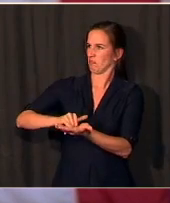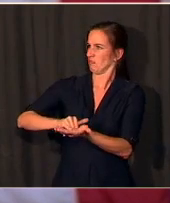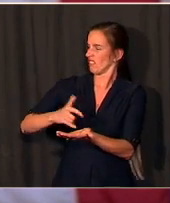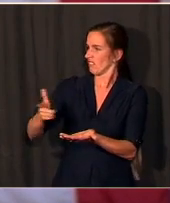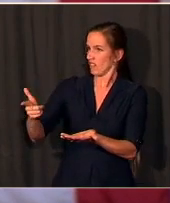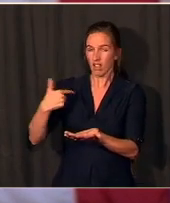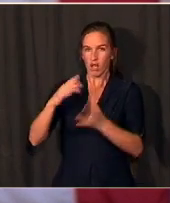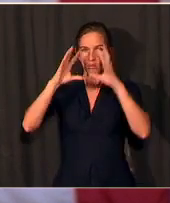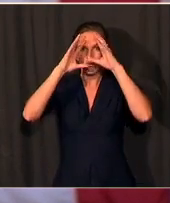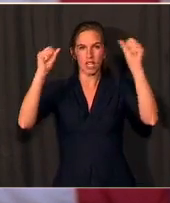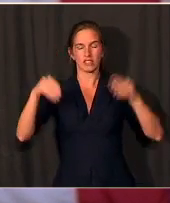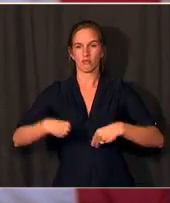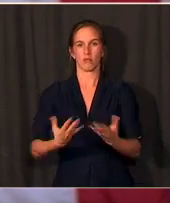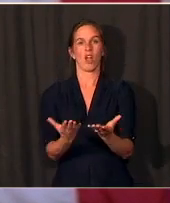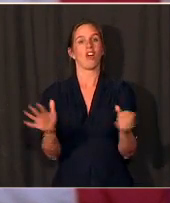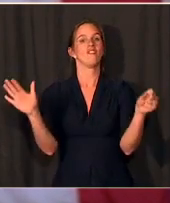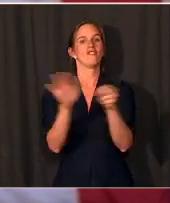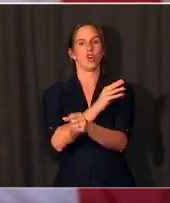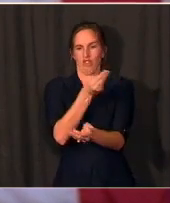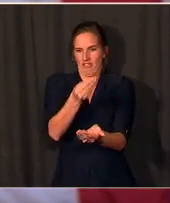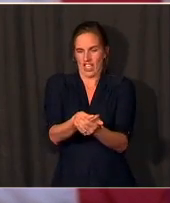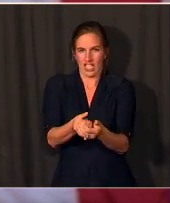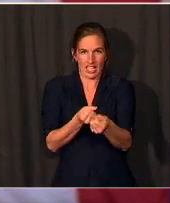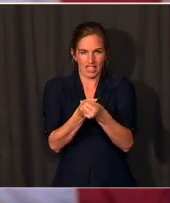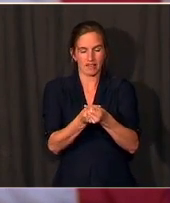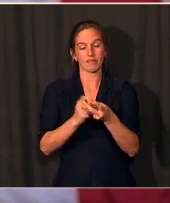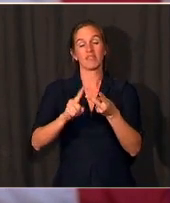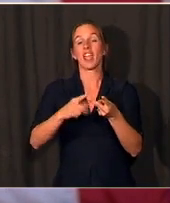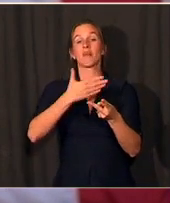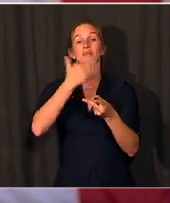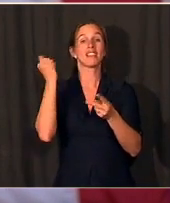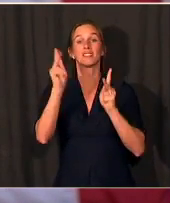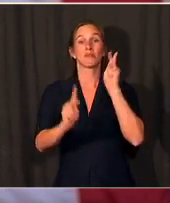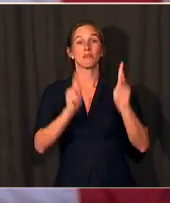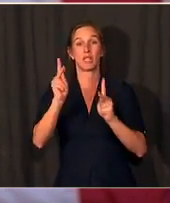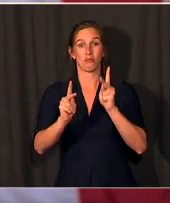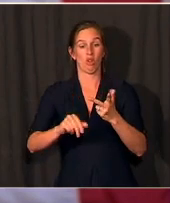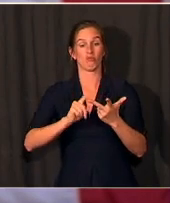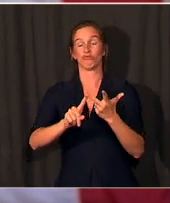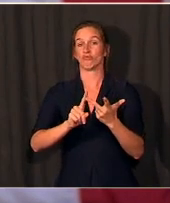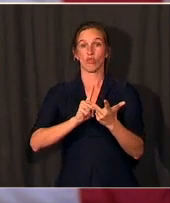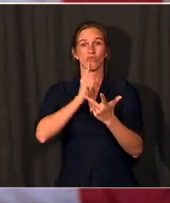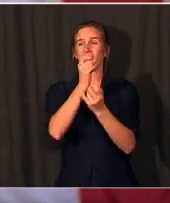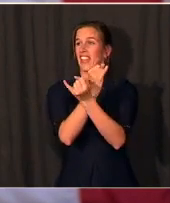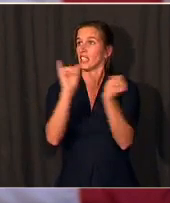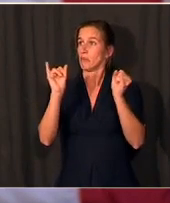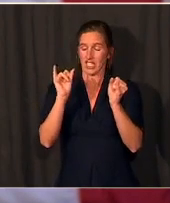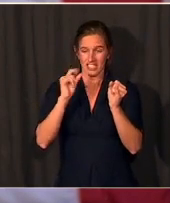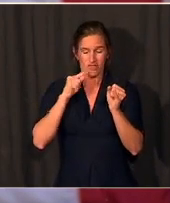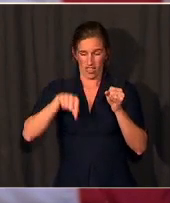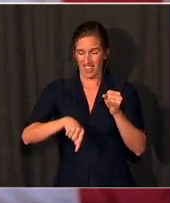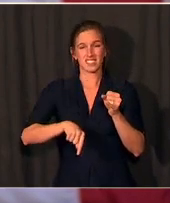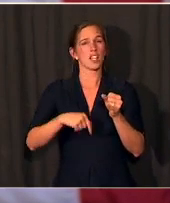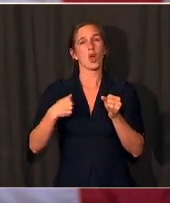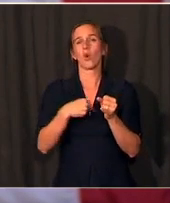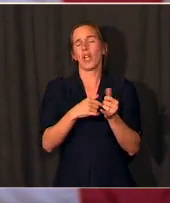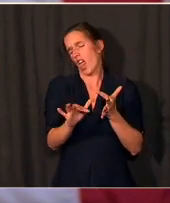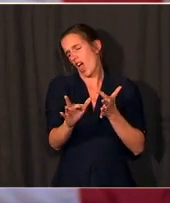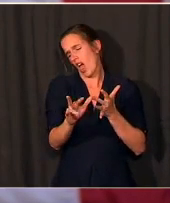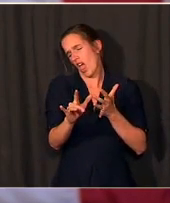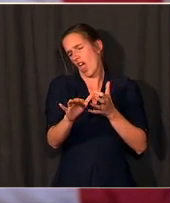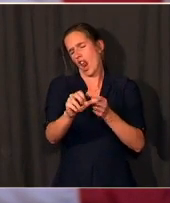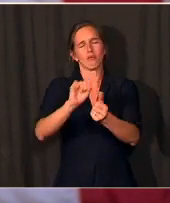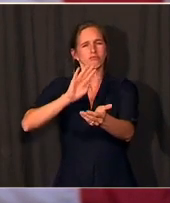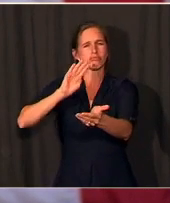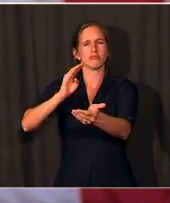delivered the full funding we need, the best people on the planet, and real independence for this project, Operation Warp Speed is doing something that's never been